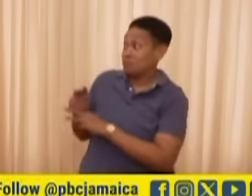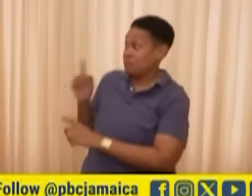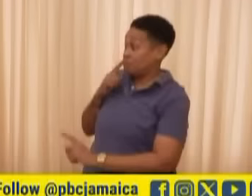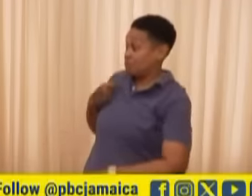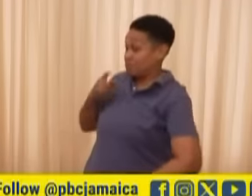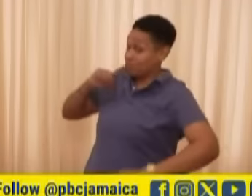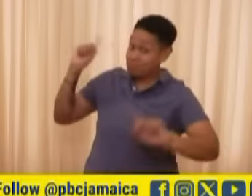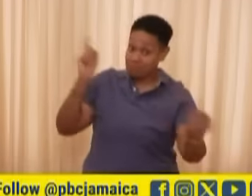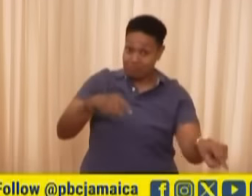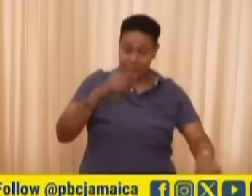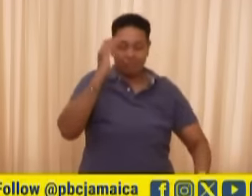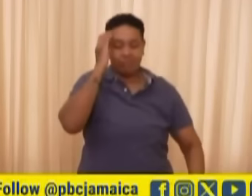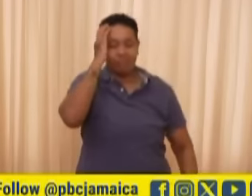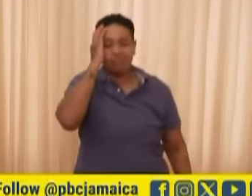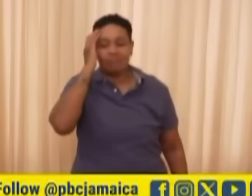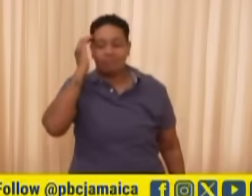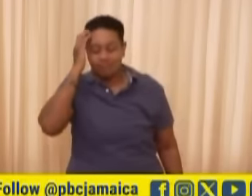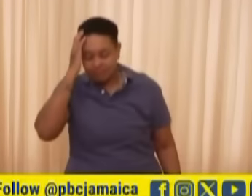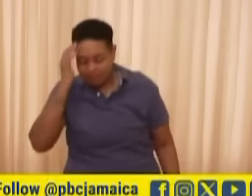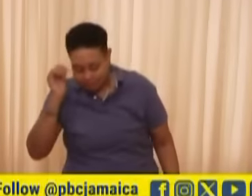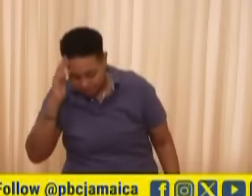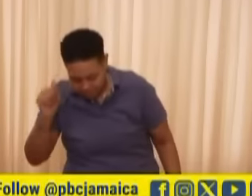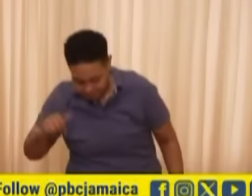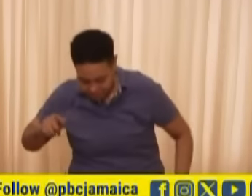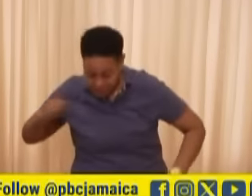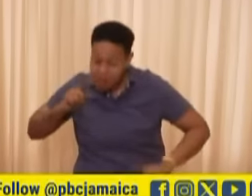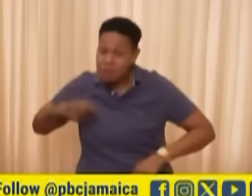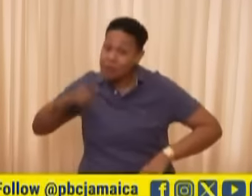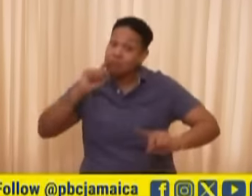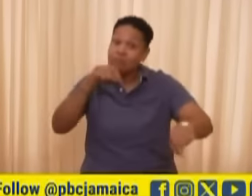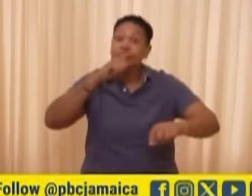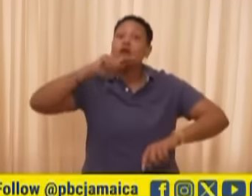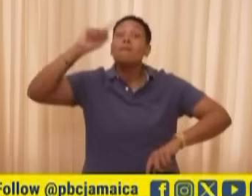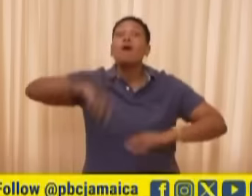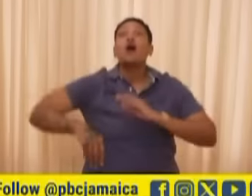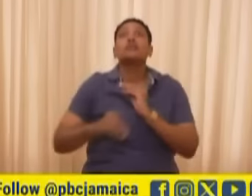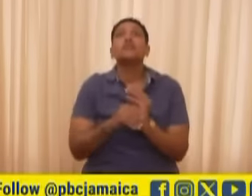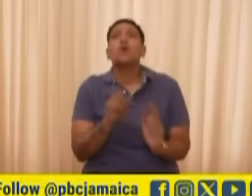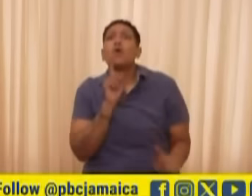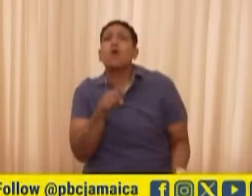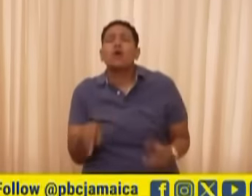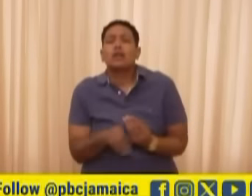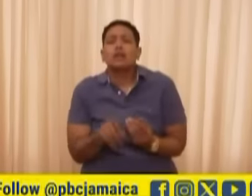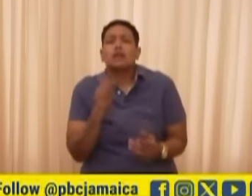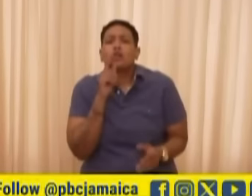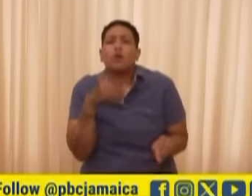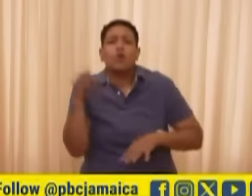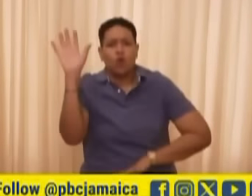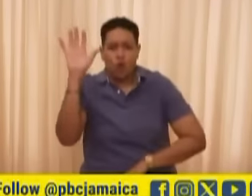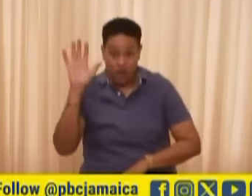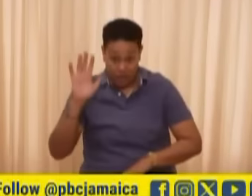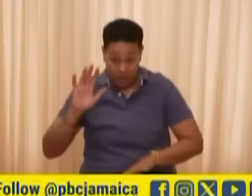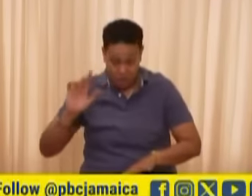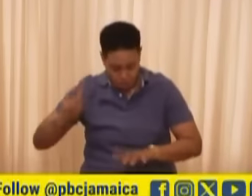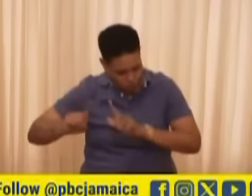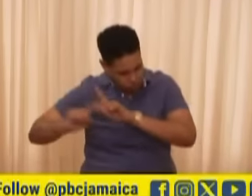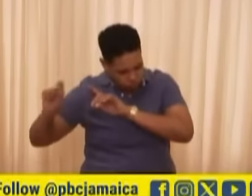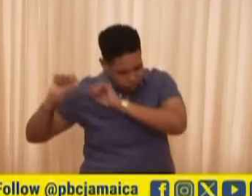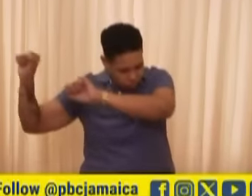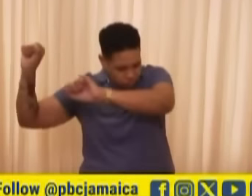minister's recommendation for it to become a compulsory order to relocate, to evacuate.